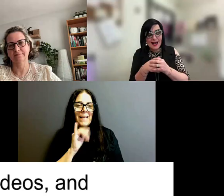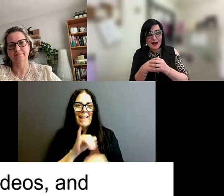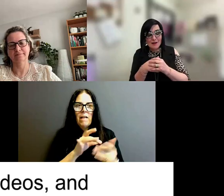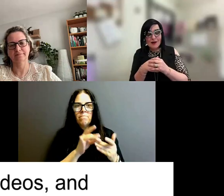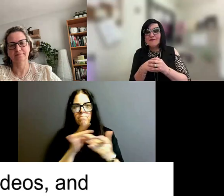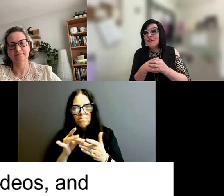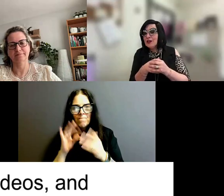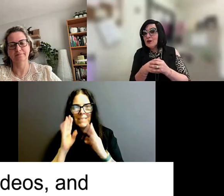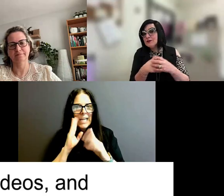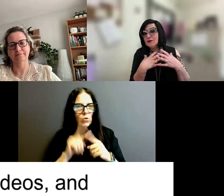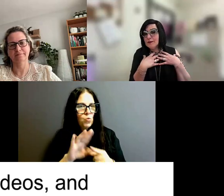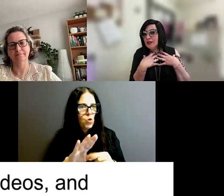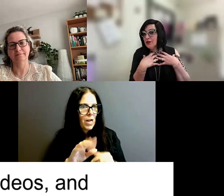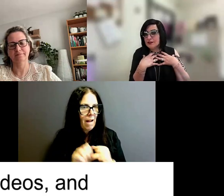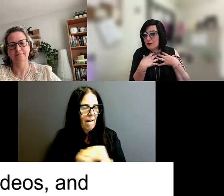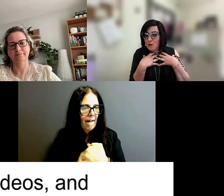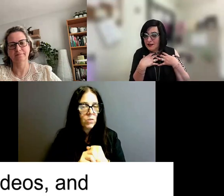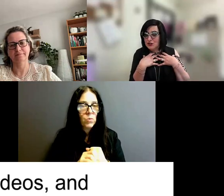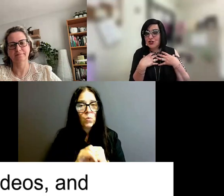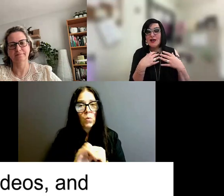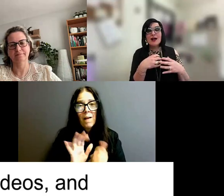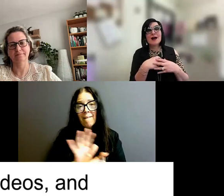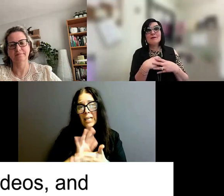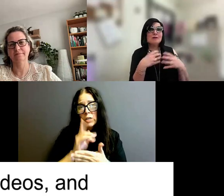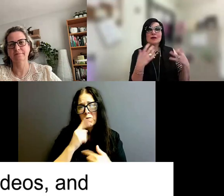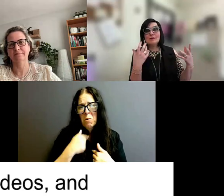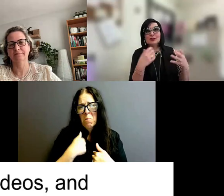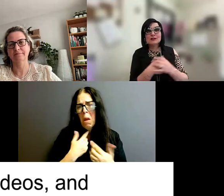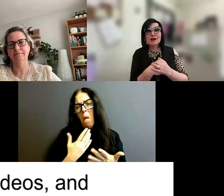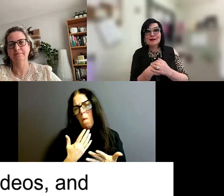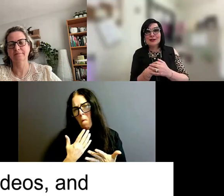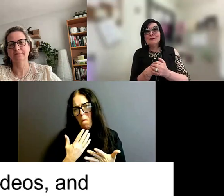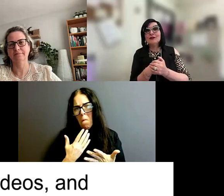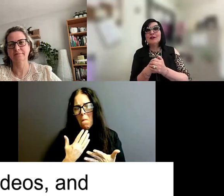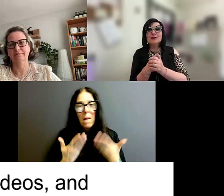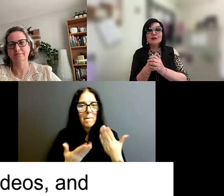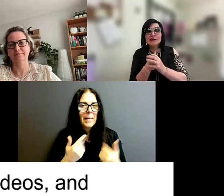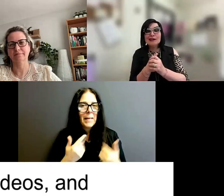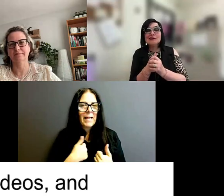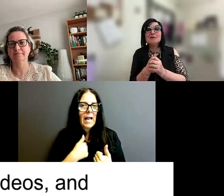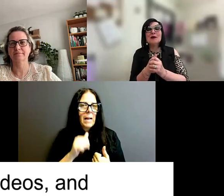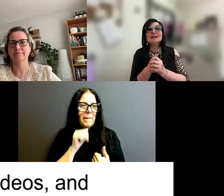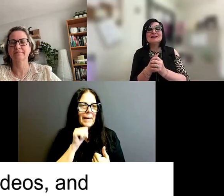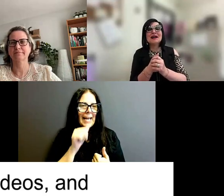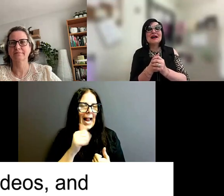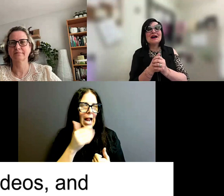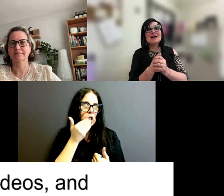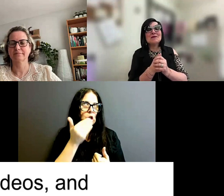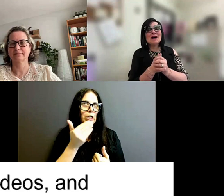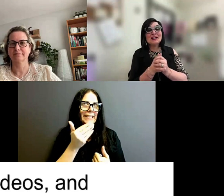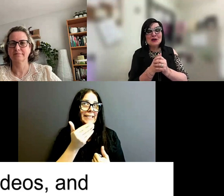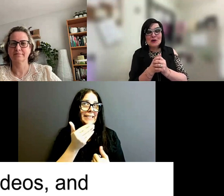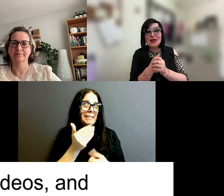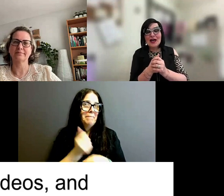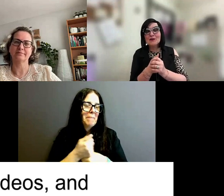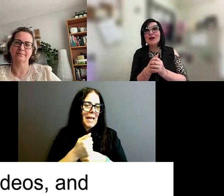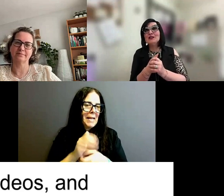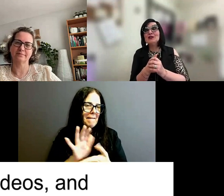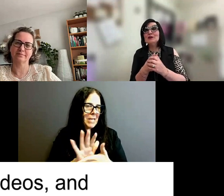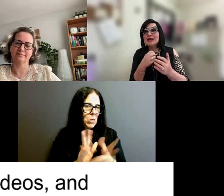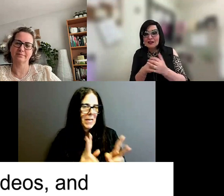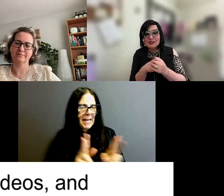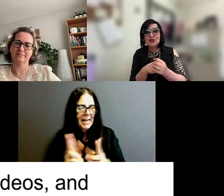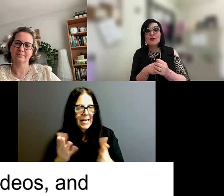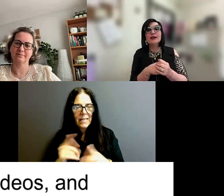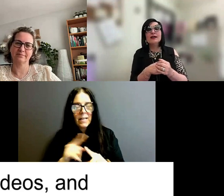ads. Videos for me, not so much. Maybe I'm just not a good video creator, but I know that